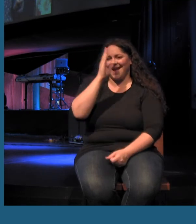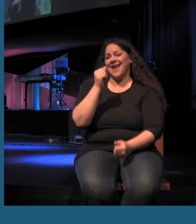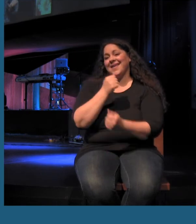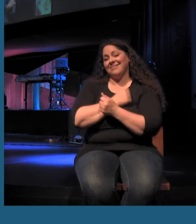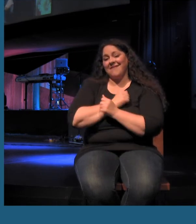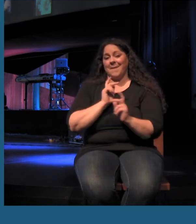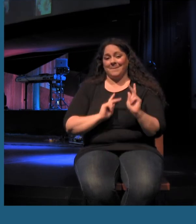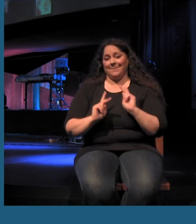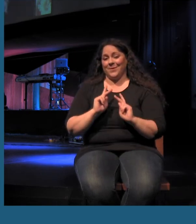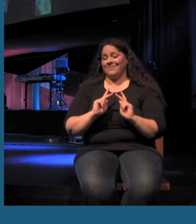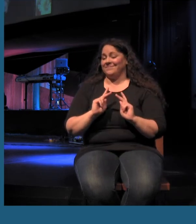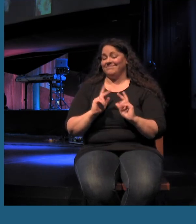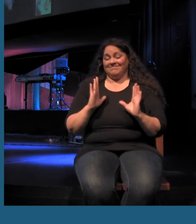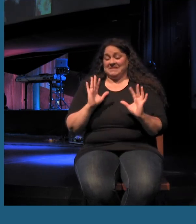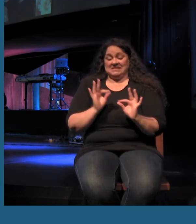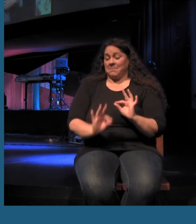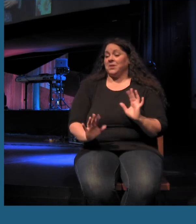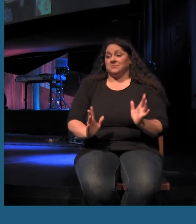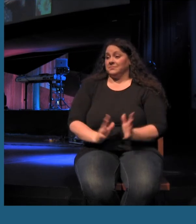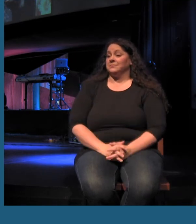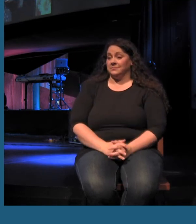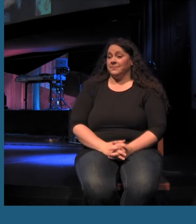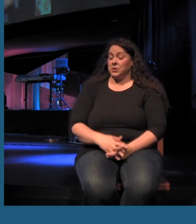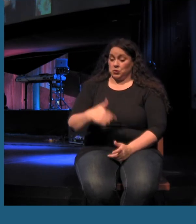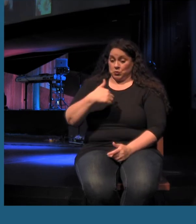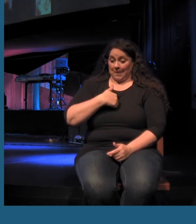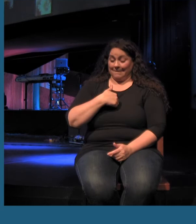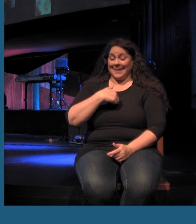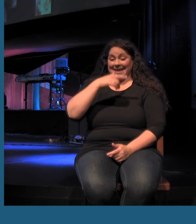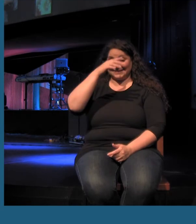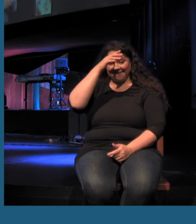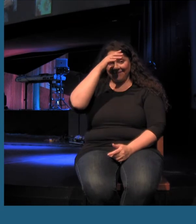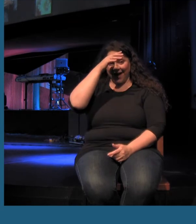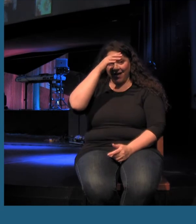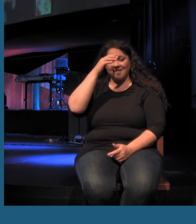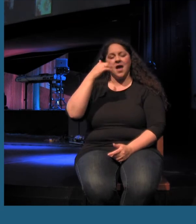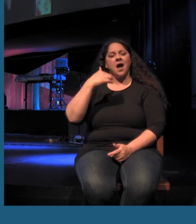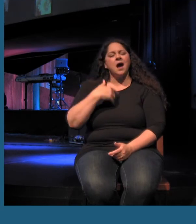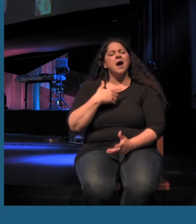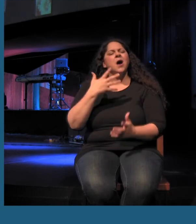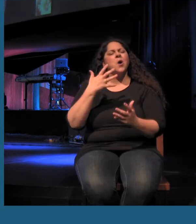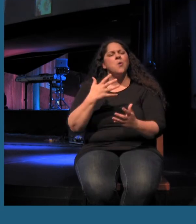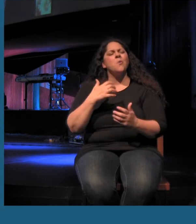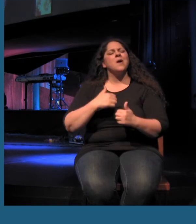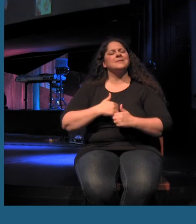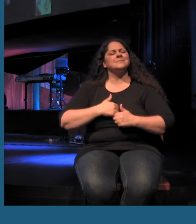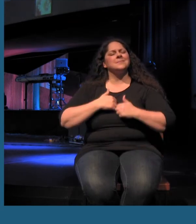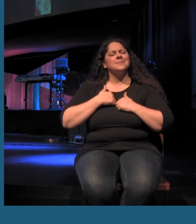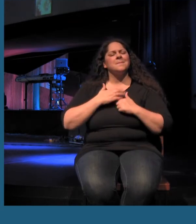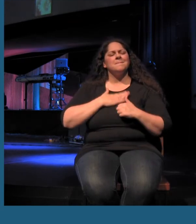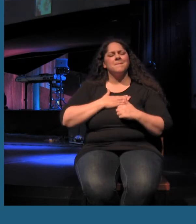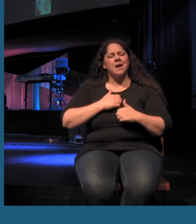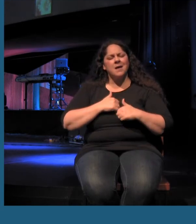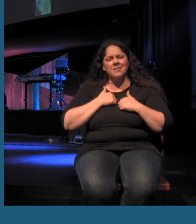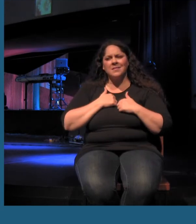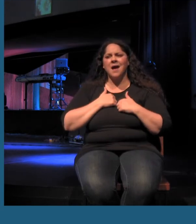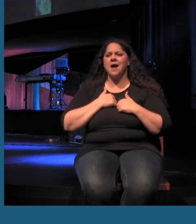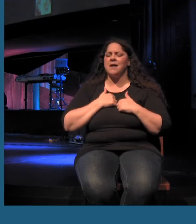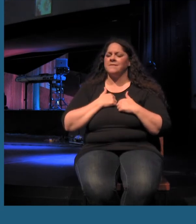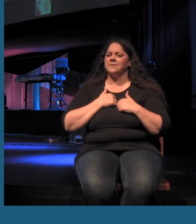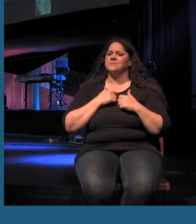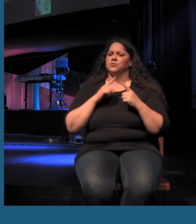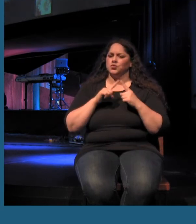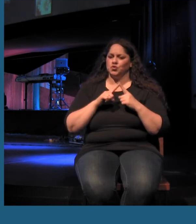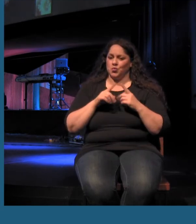that simple. So for me as a dad, I want to live my life in a way that encourages